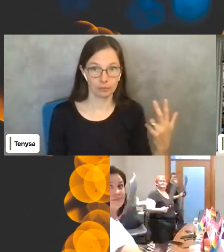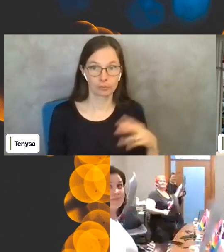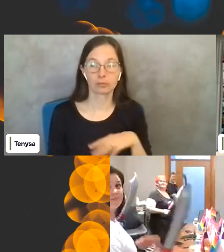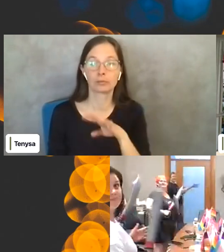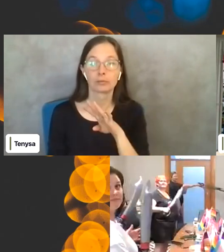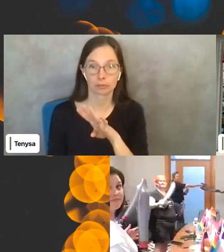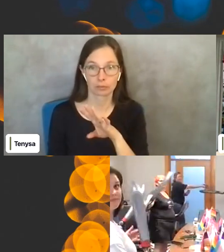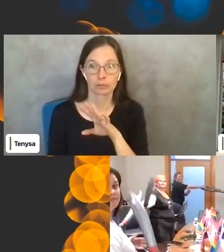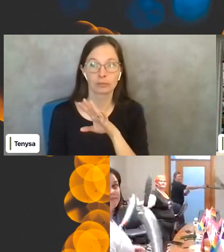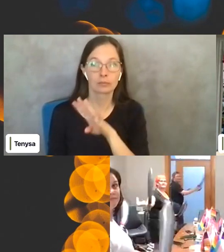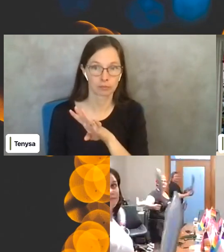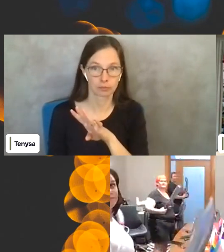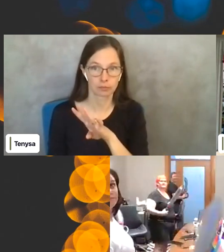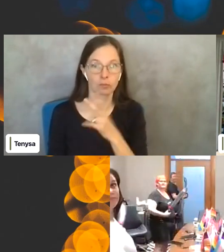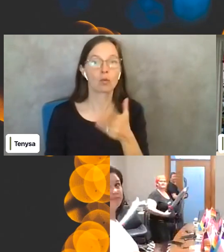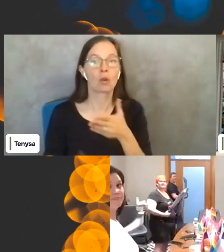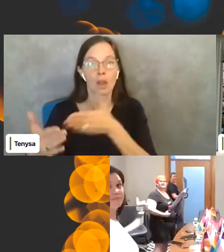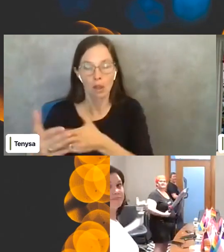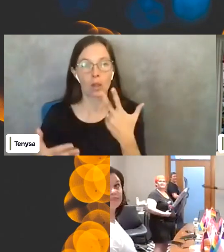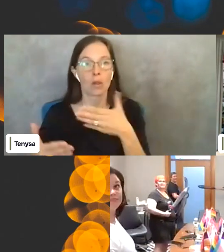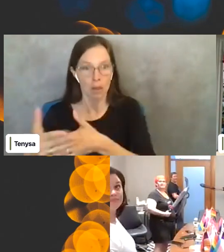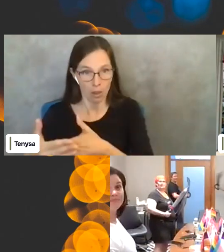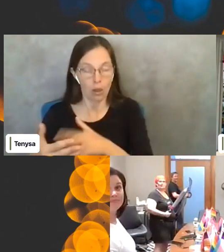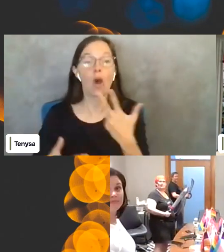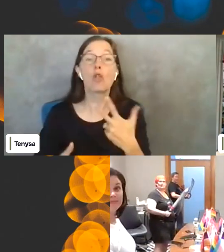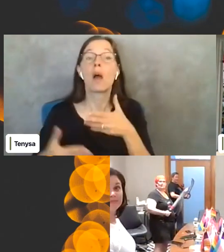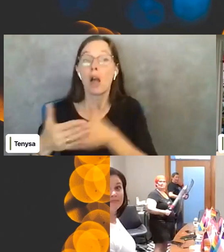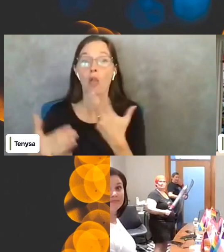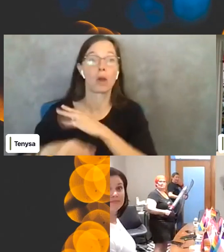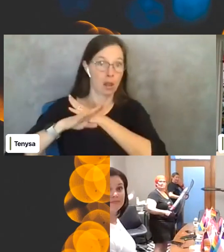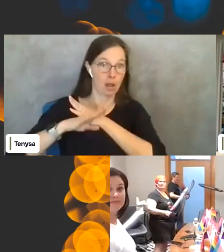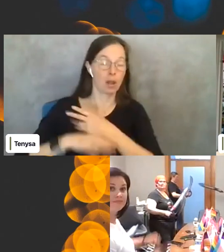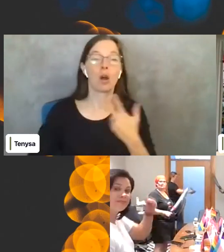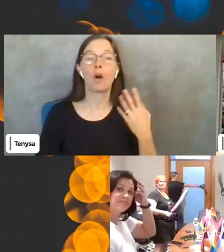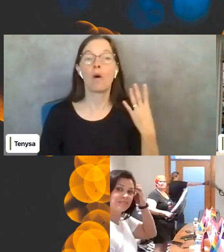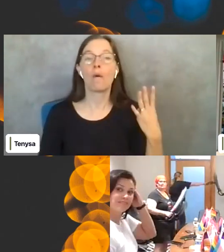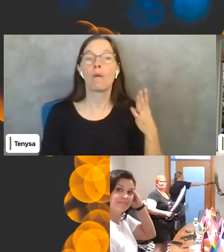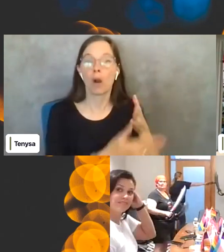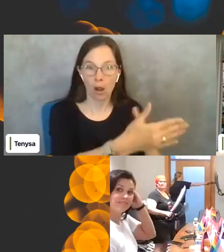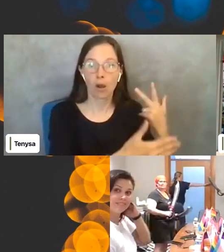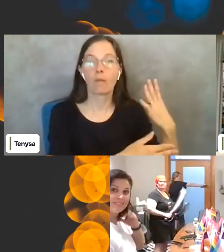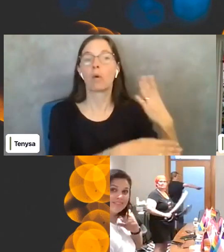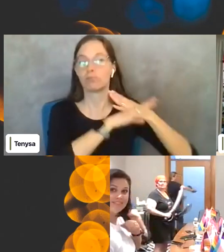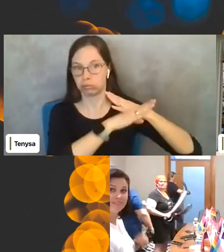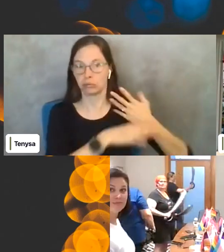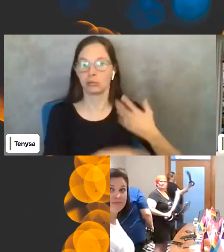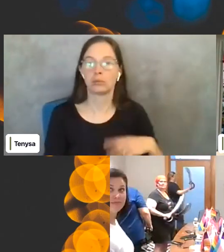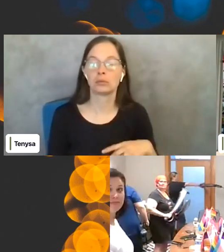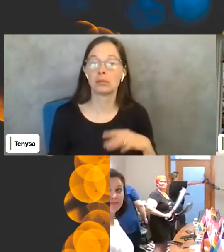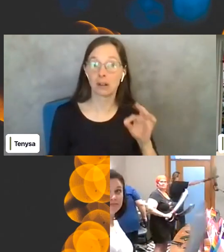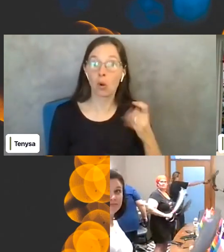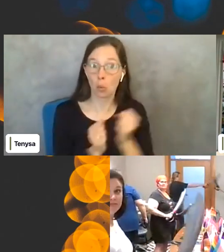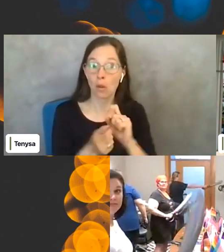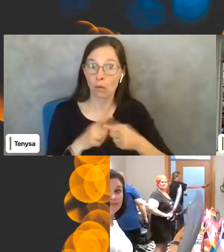3, 4, 4. And if you want to add footwork to that, if you're with friends and whatnot, you can literally